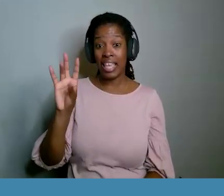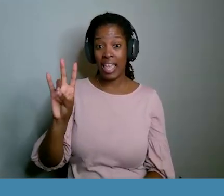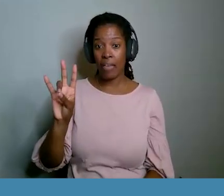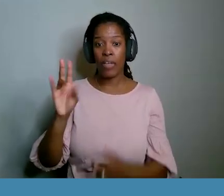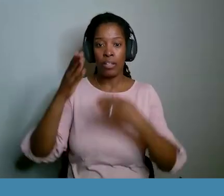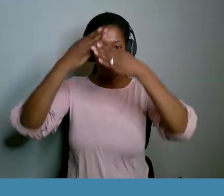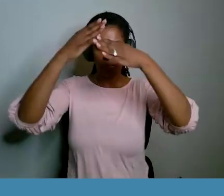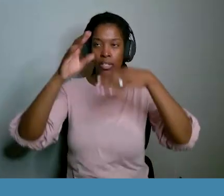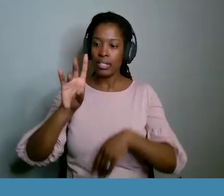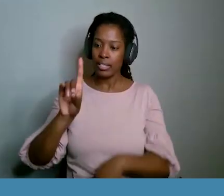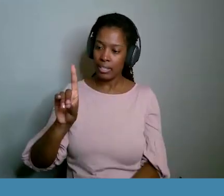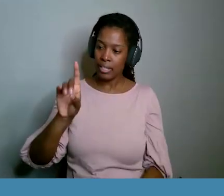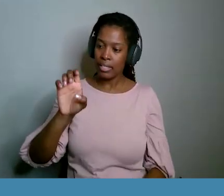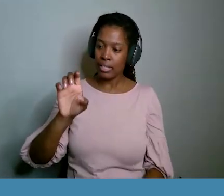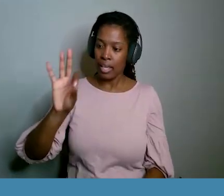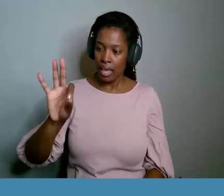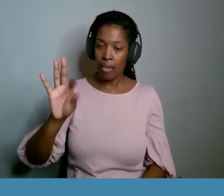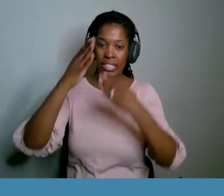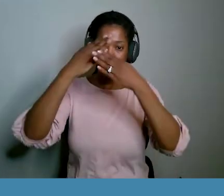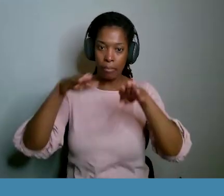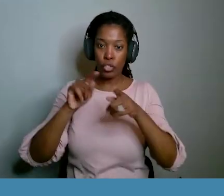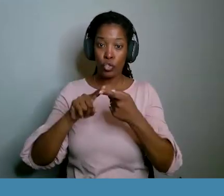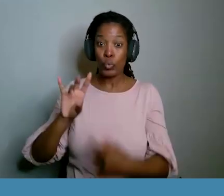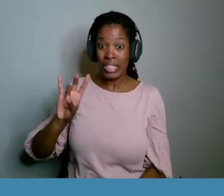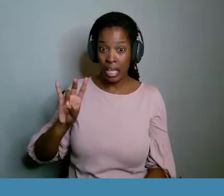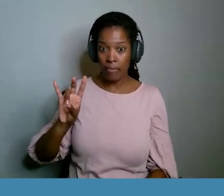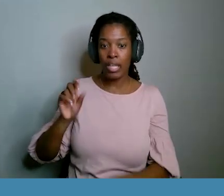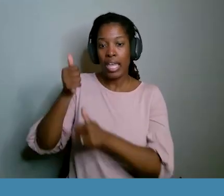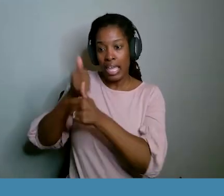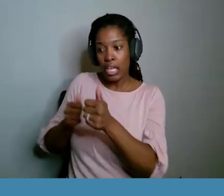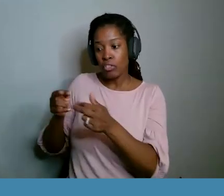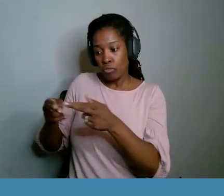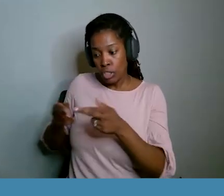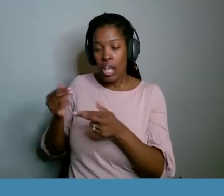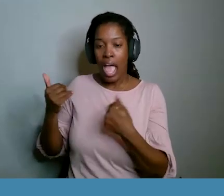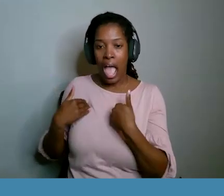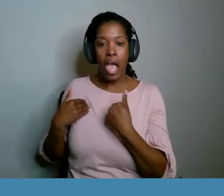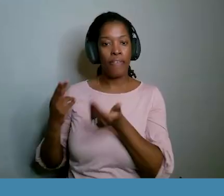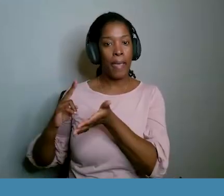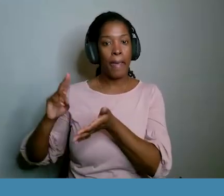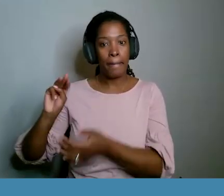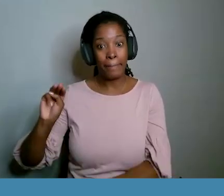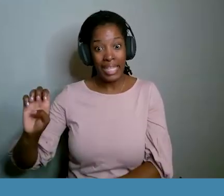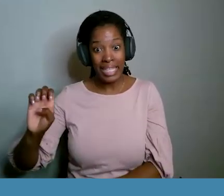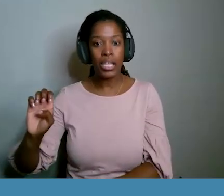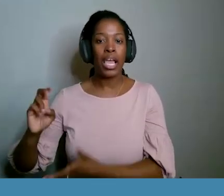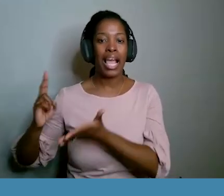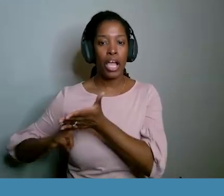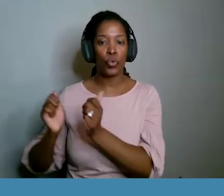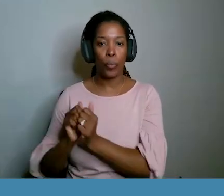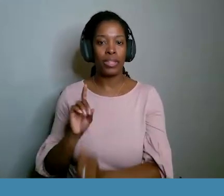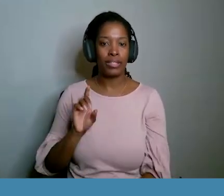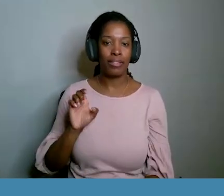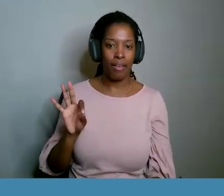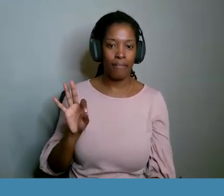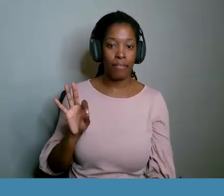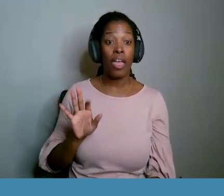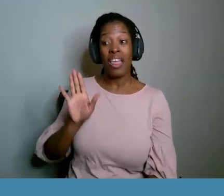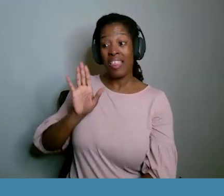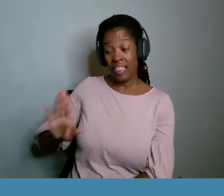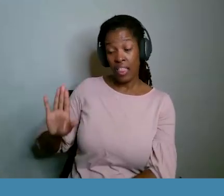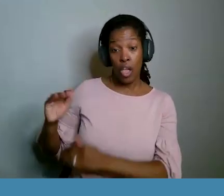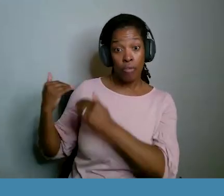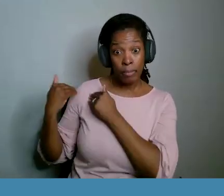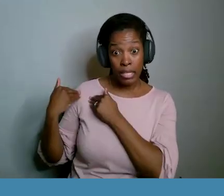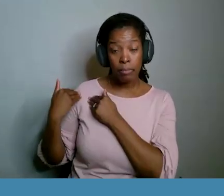a designated managing entity that is contracted with DCF. And the primary role of the ME is to plan and manage behavioral